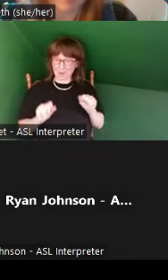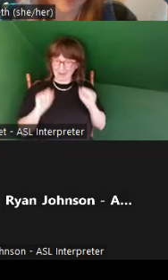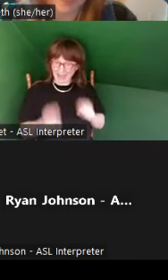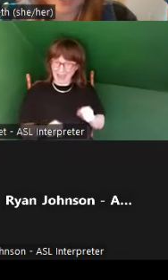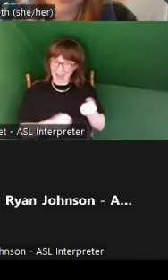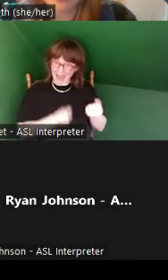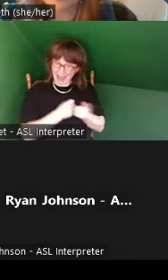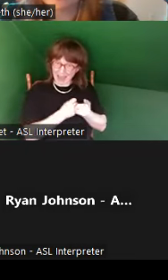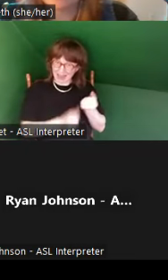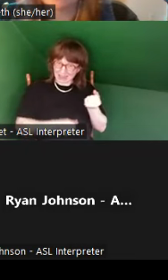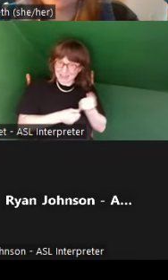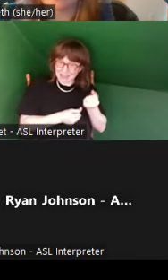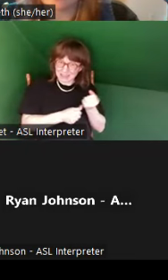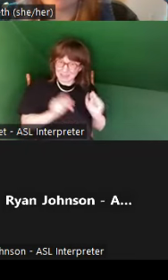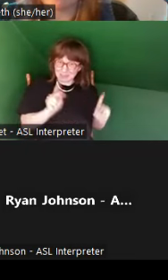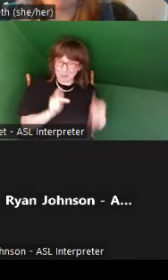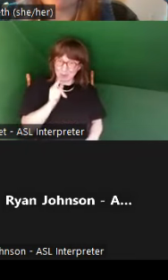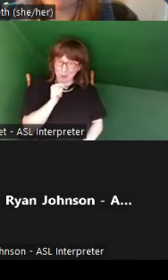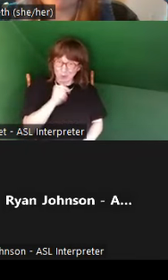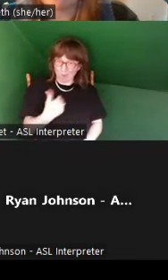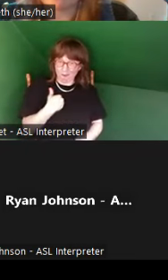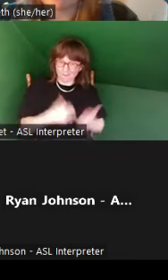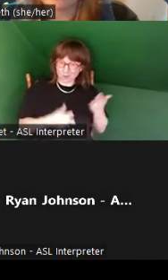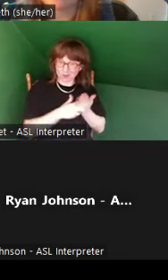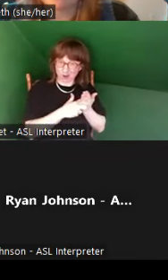who have been criminally charged.